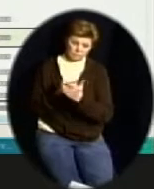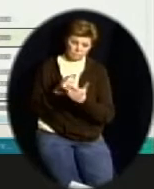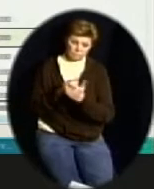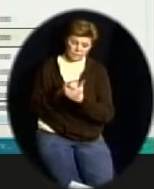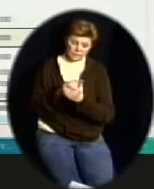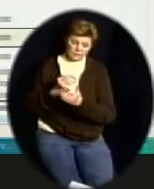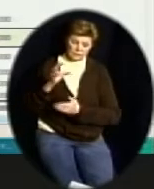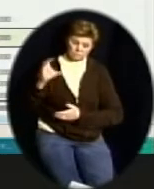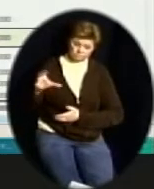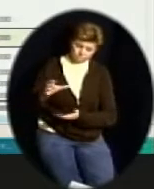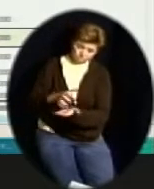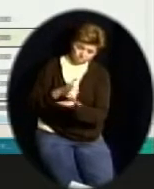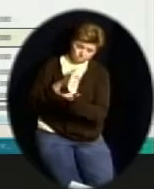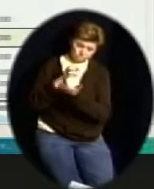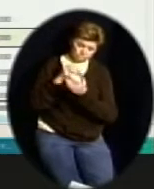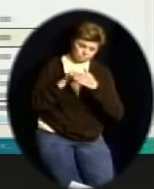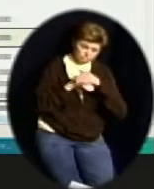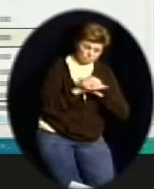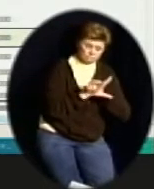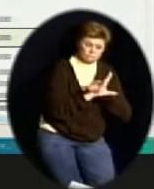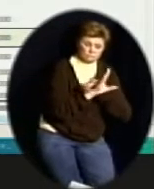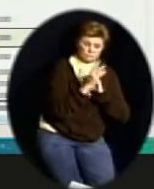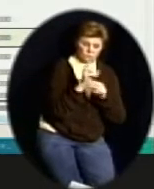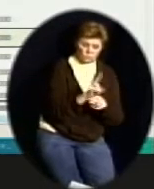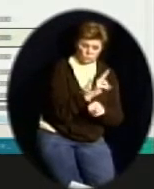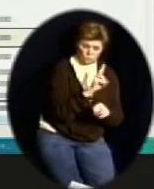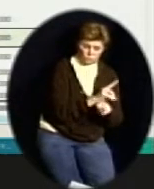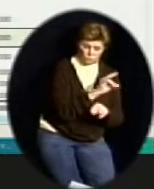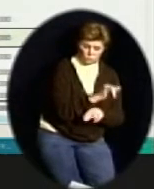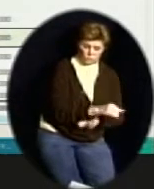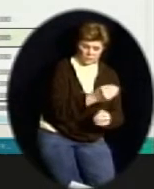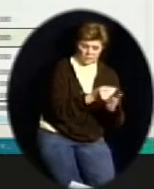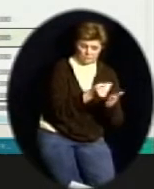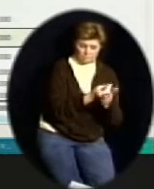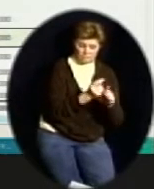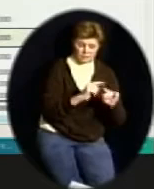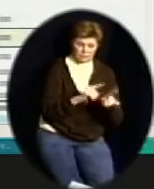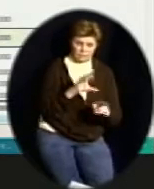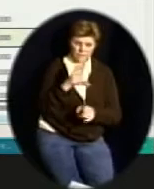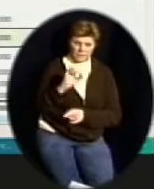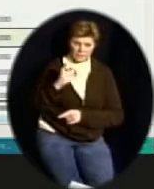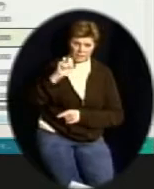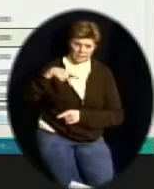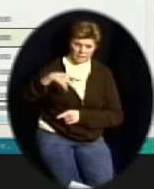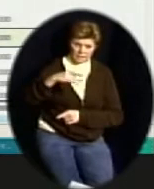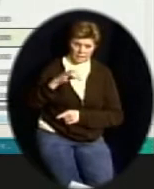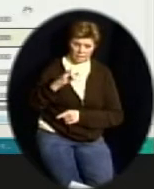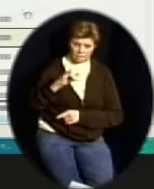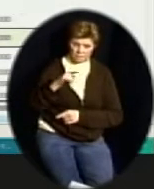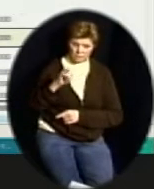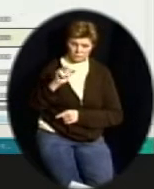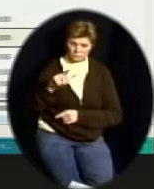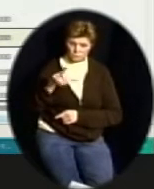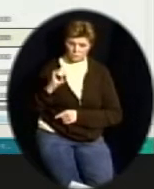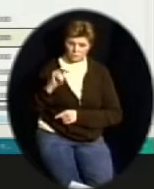capital outlay would have additional one-time dollars to spend. And so that actually benefits this particular fund in the